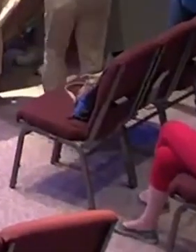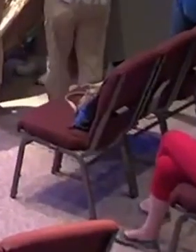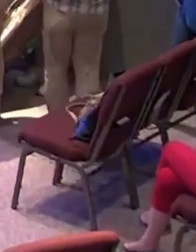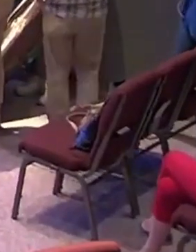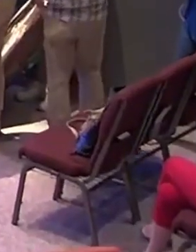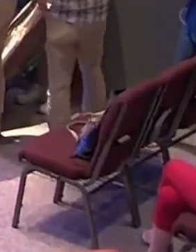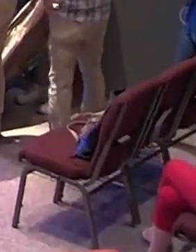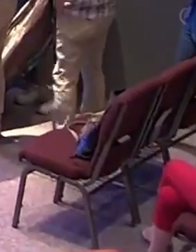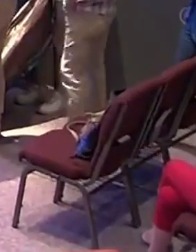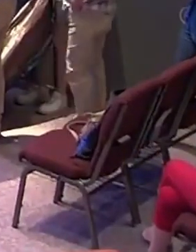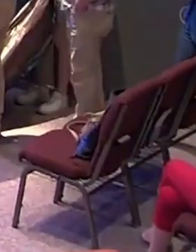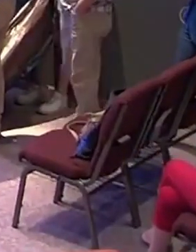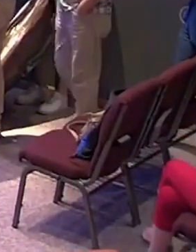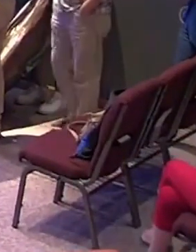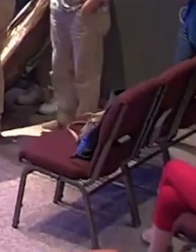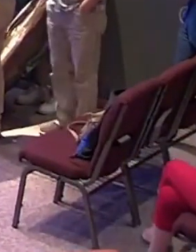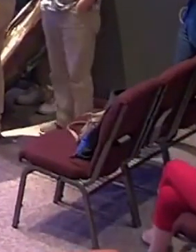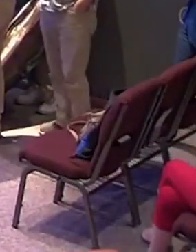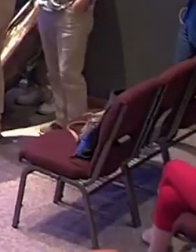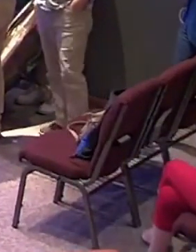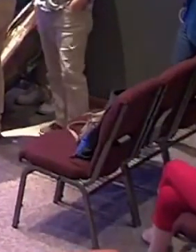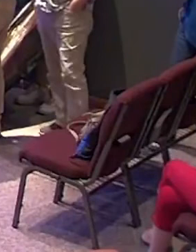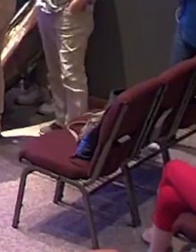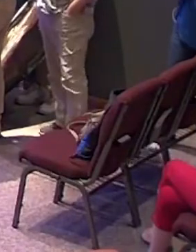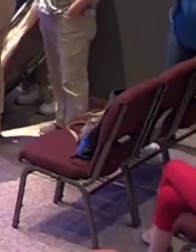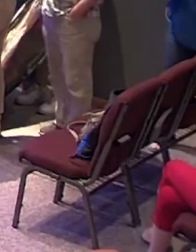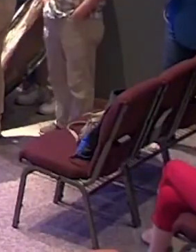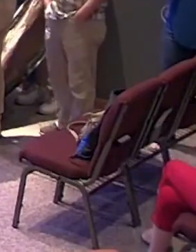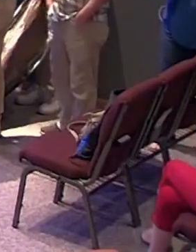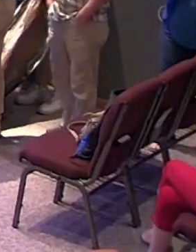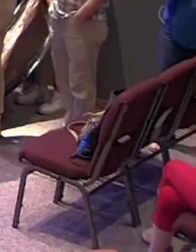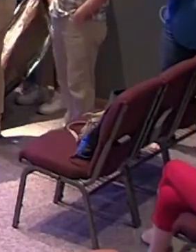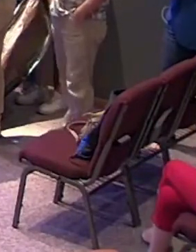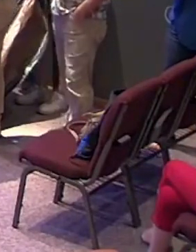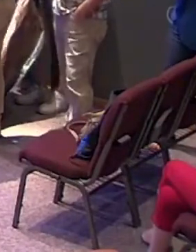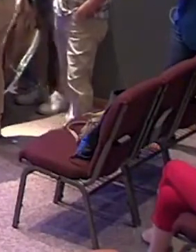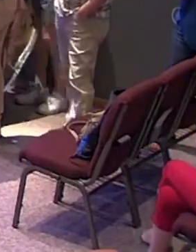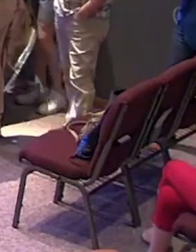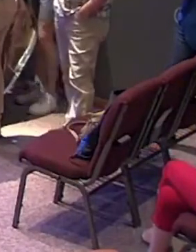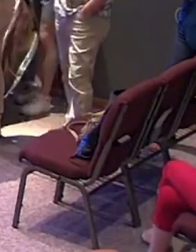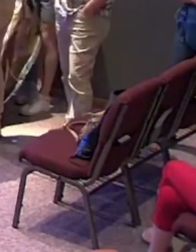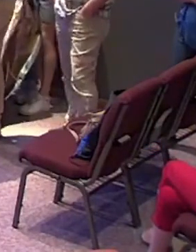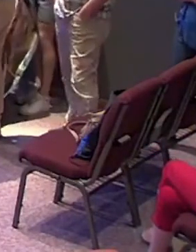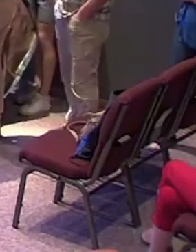eternal perspective to know that it's worth it for one more.